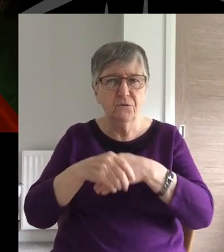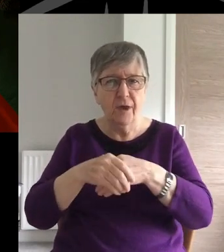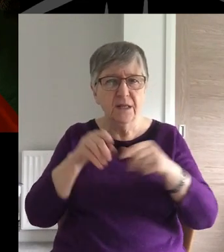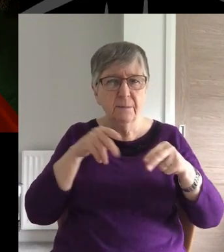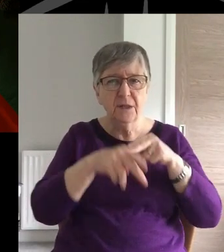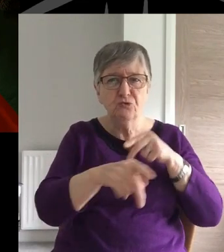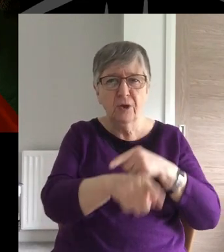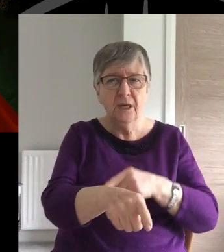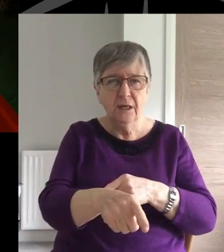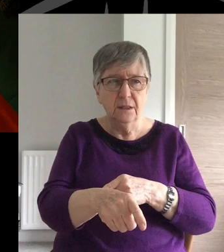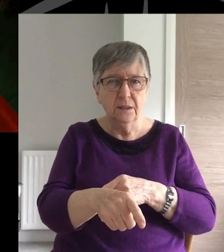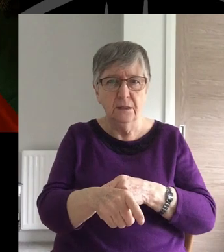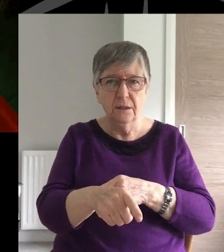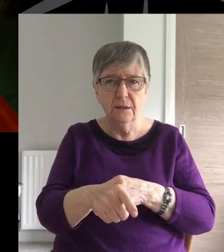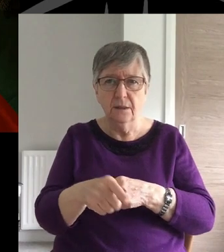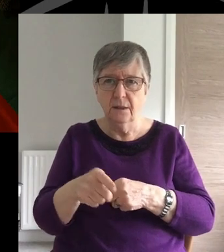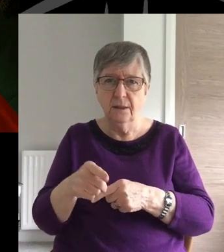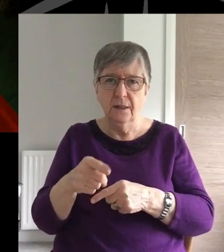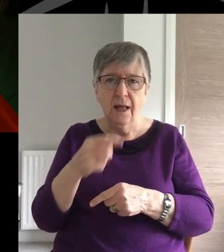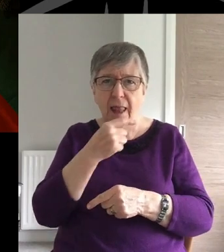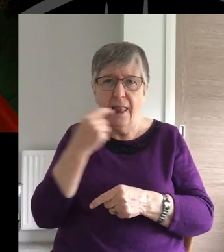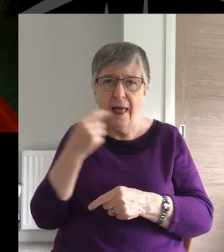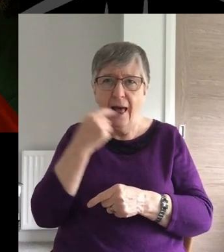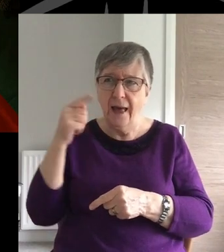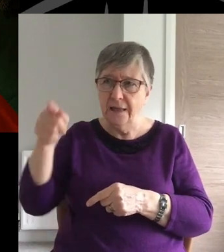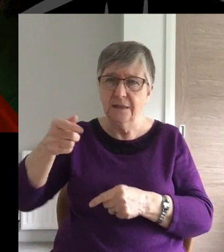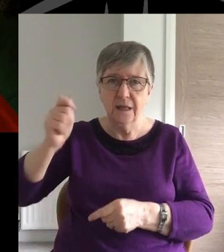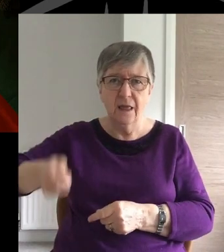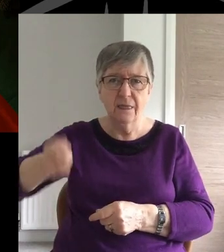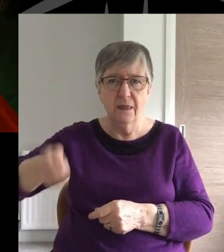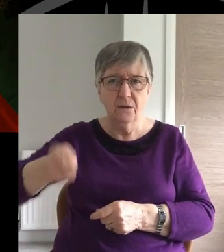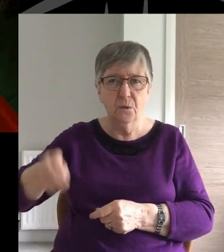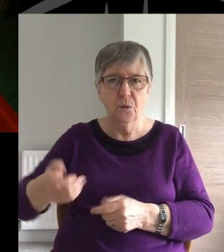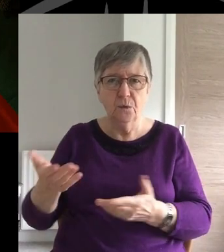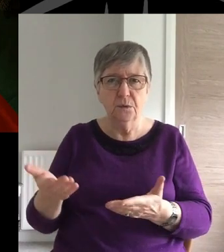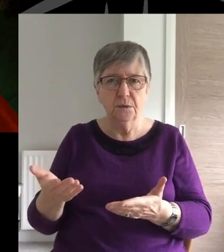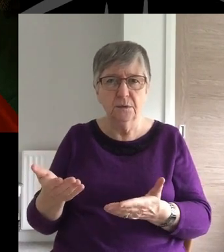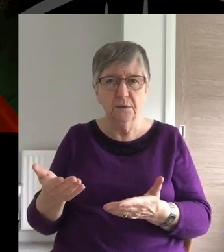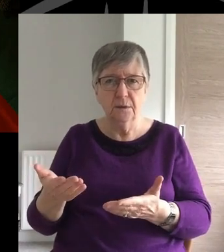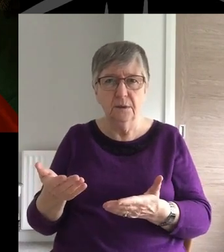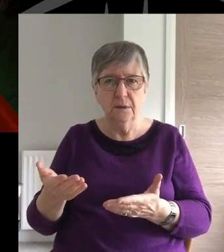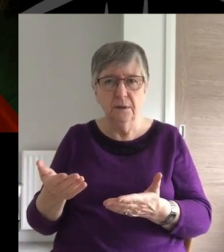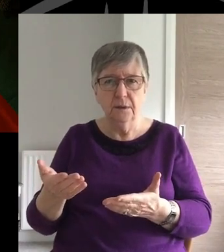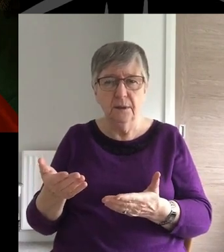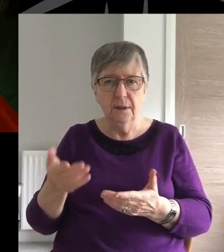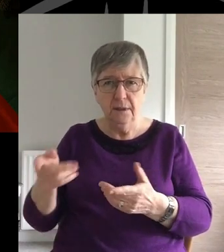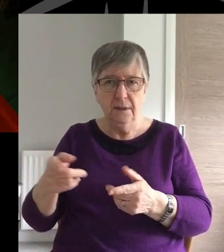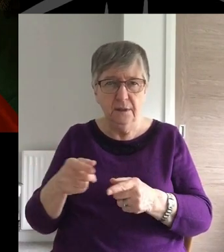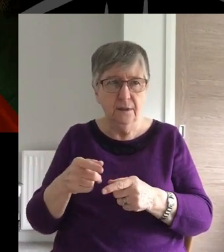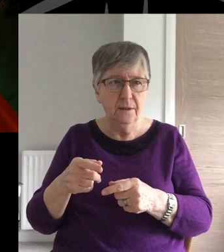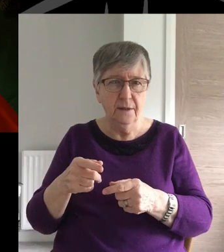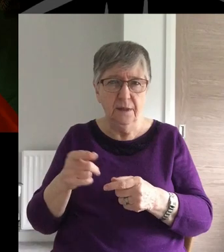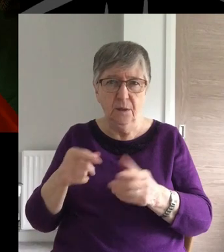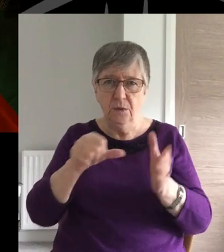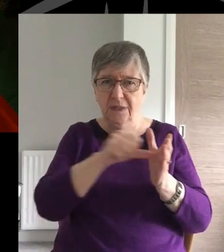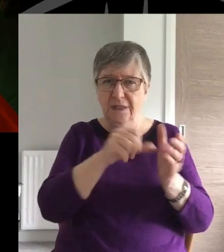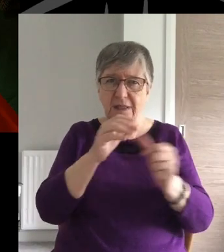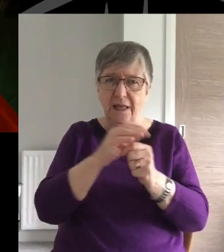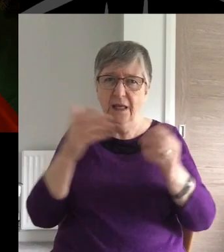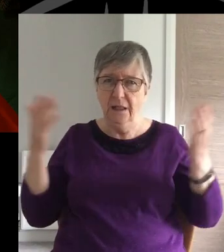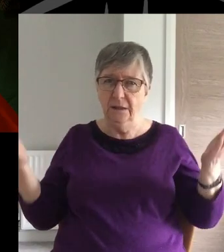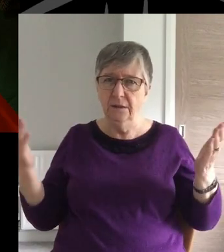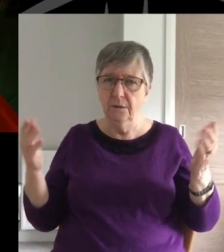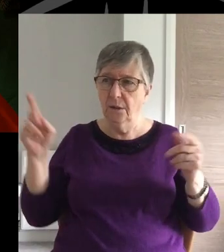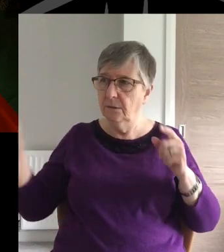of his friends. He allowed for lies to be told at his trial. He allowed himself to be